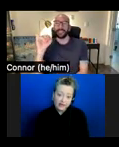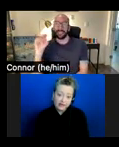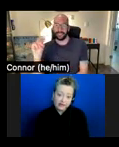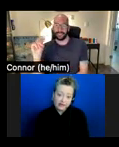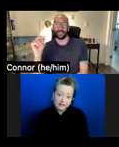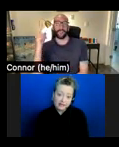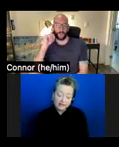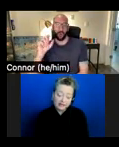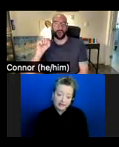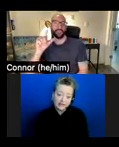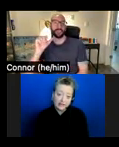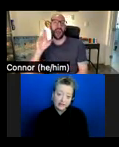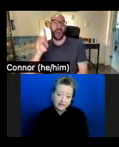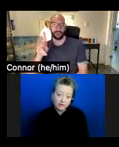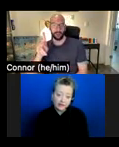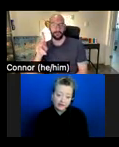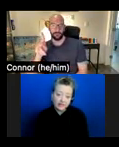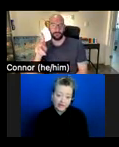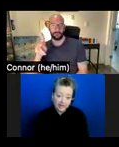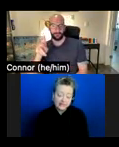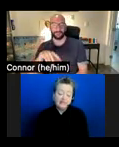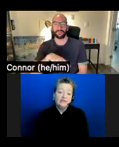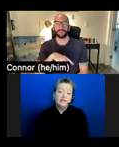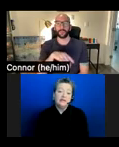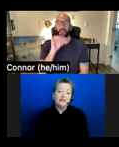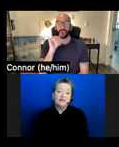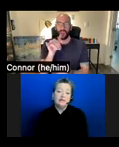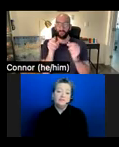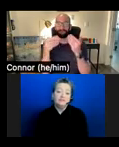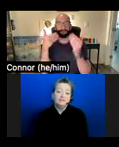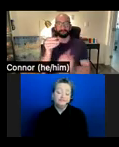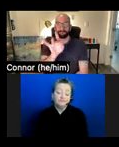from the Creative Connect